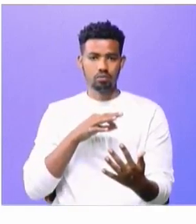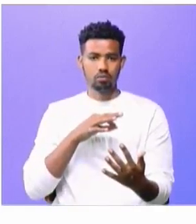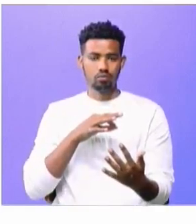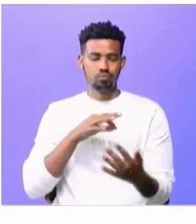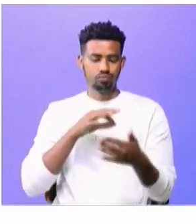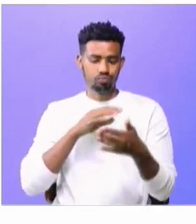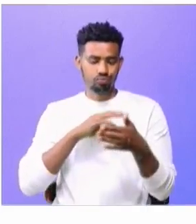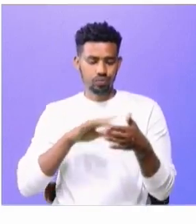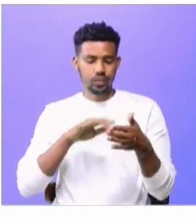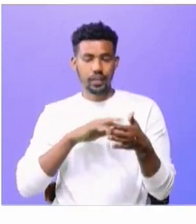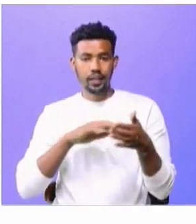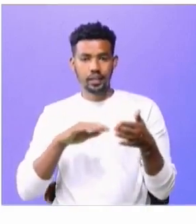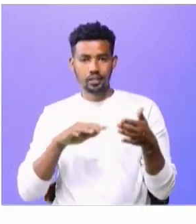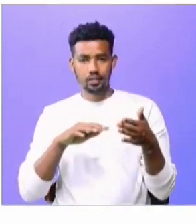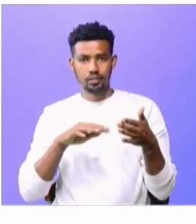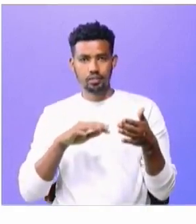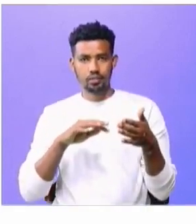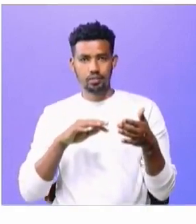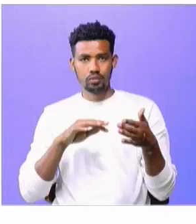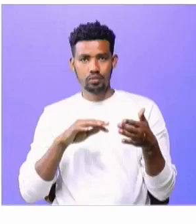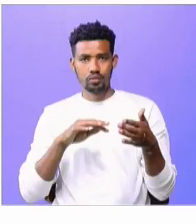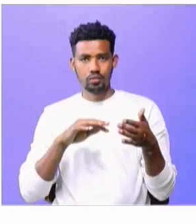reading